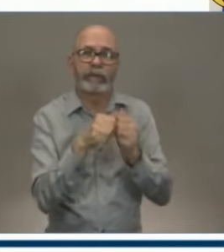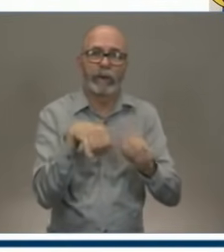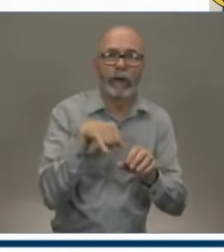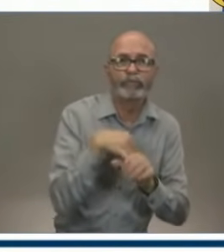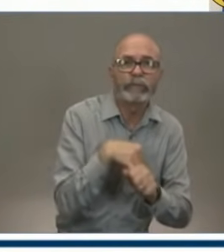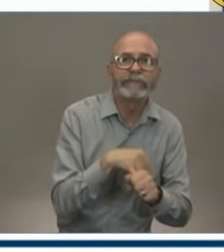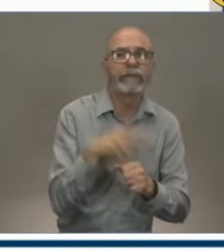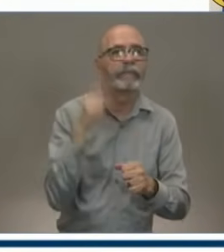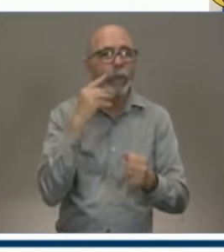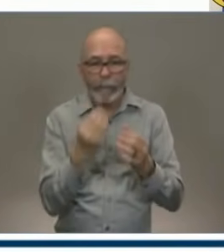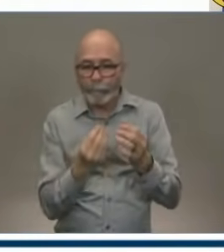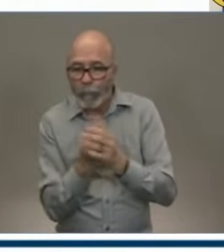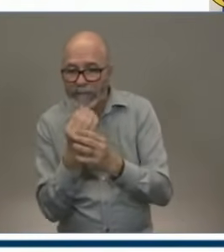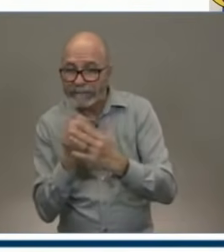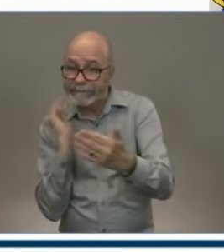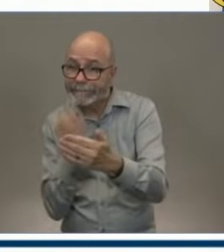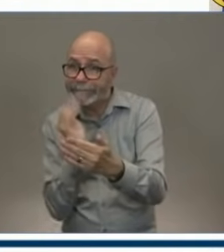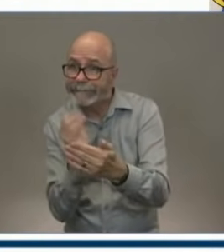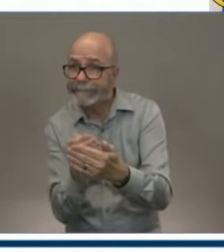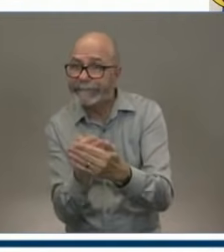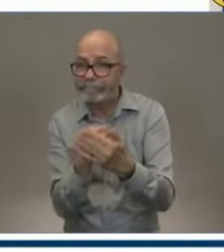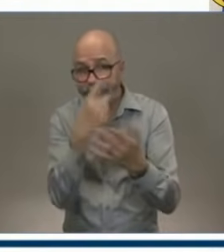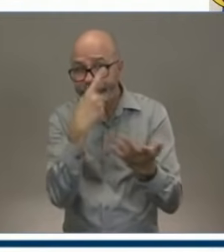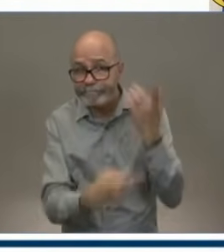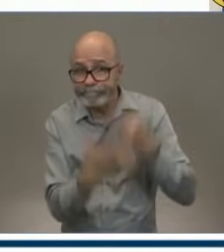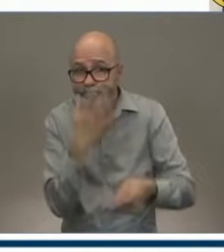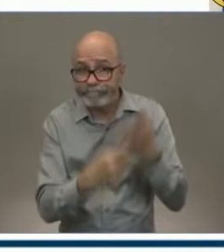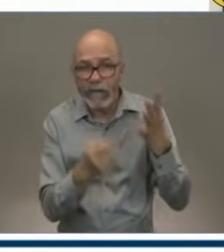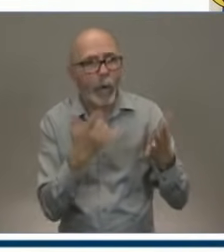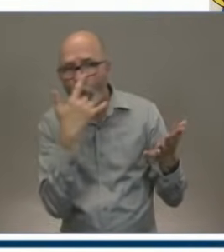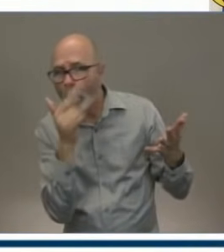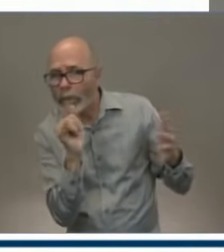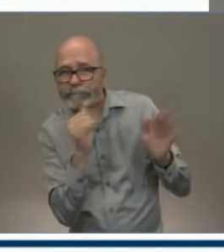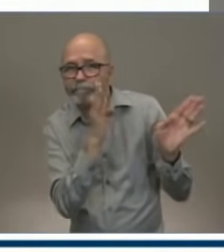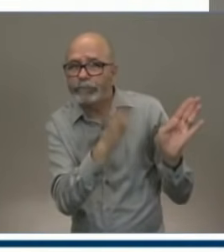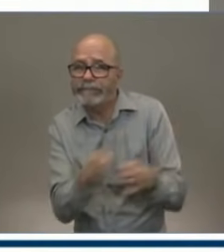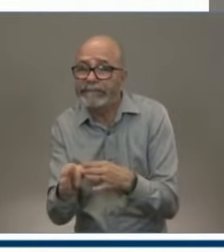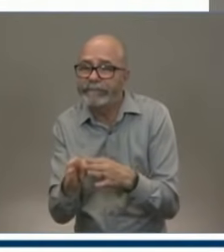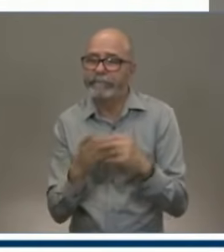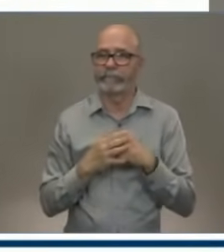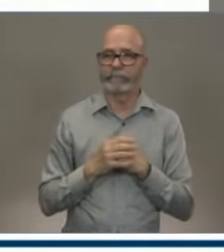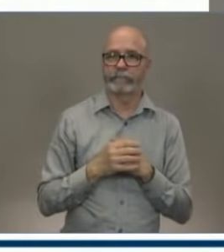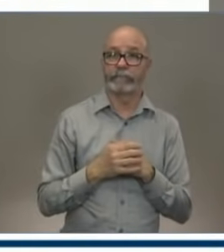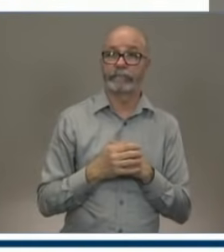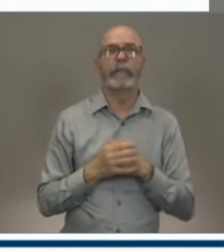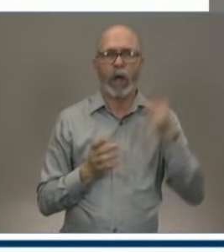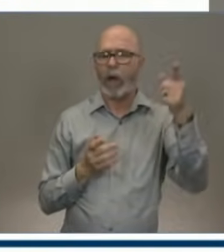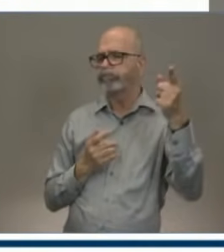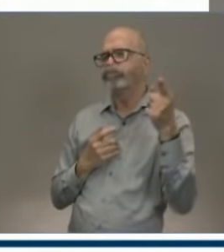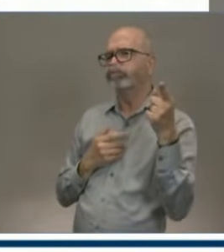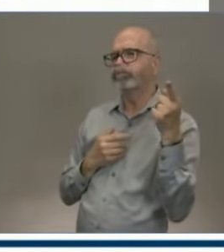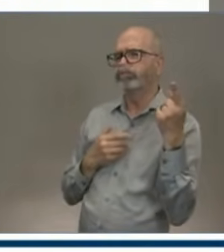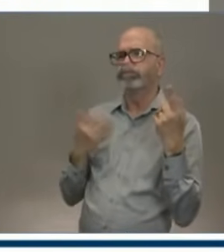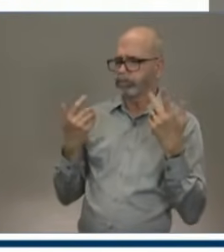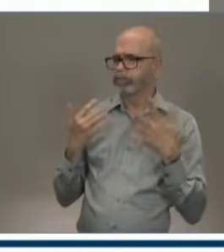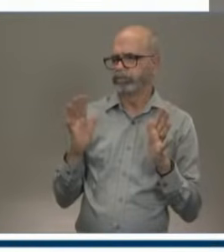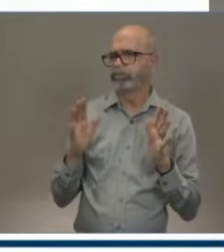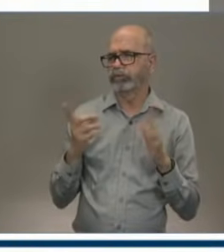if so, at what stage are these discussions? So we've had a number of conversations with the Pharmacy Association of Nova